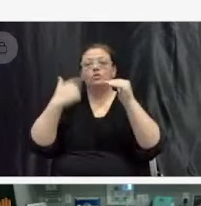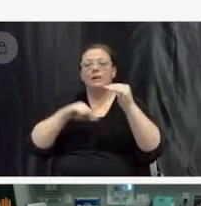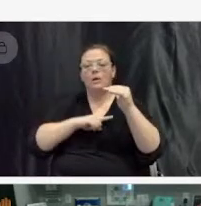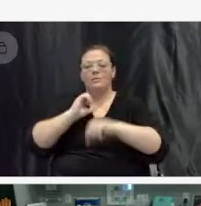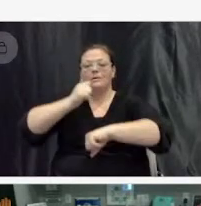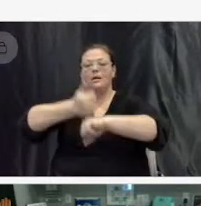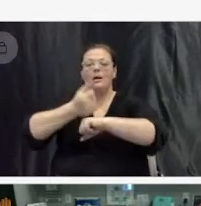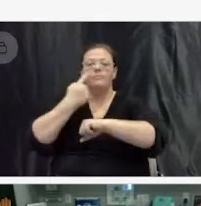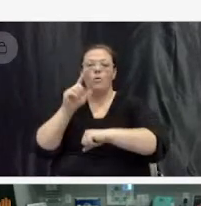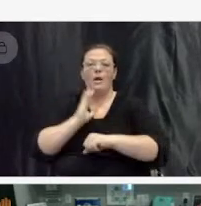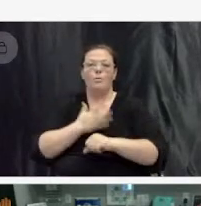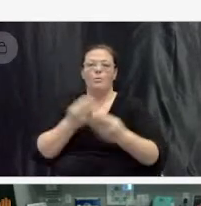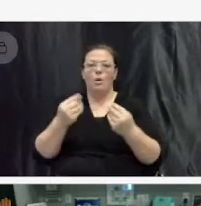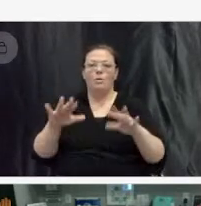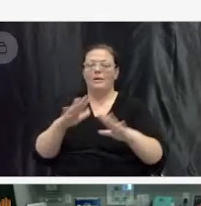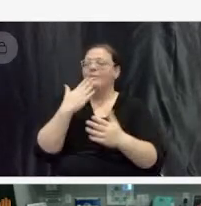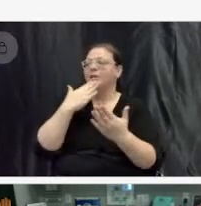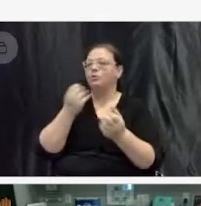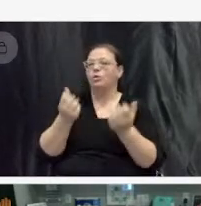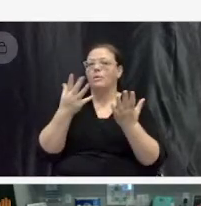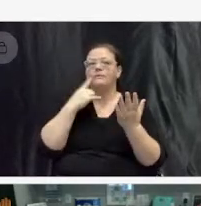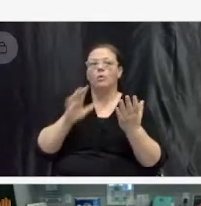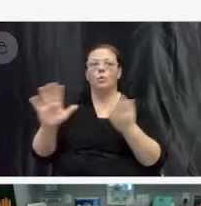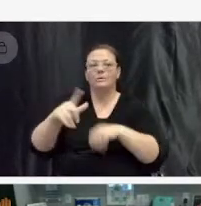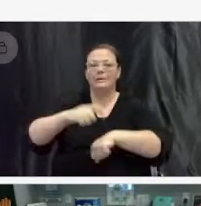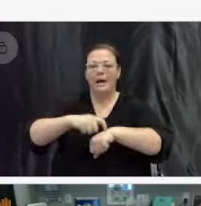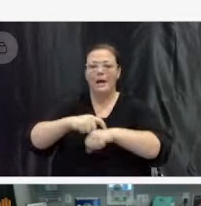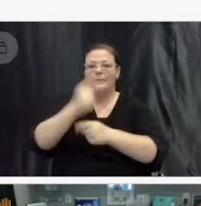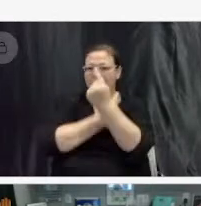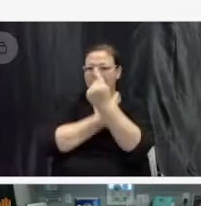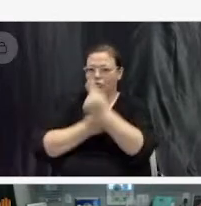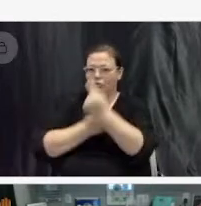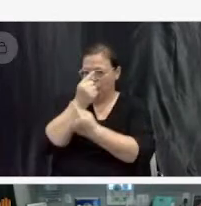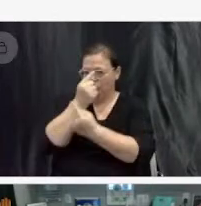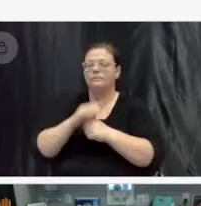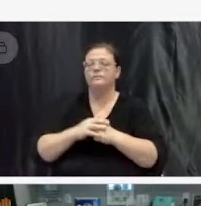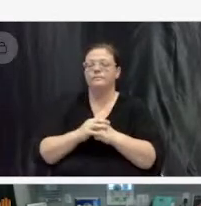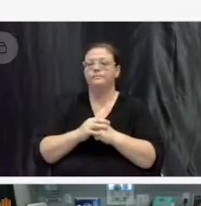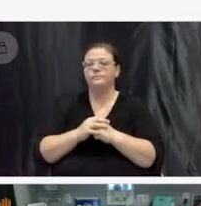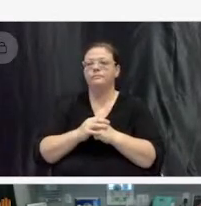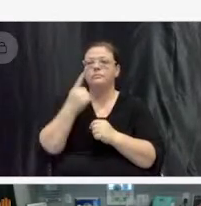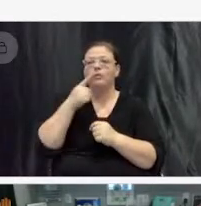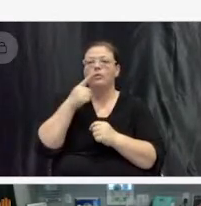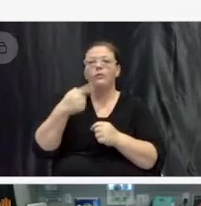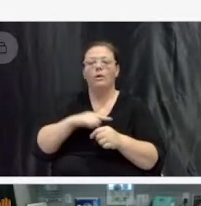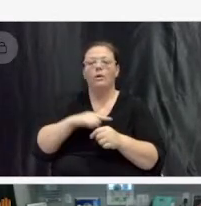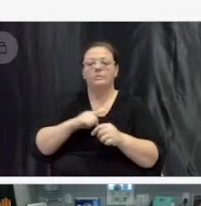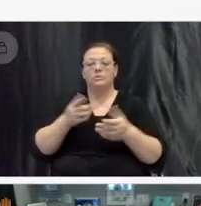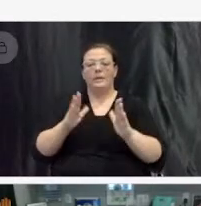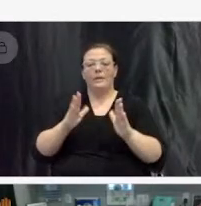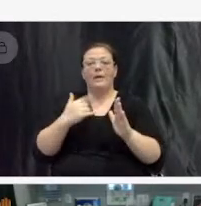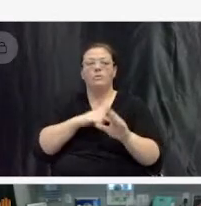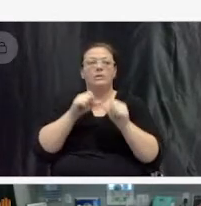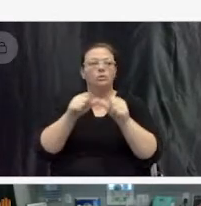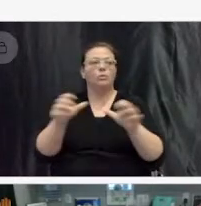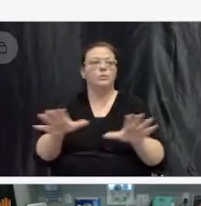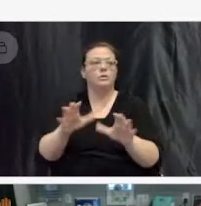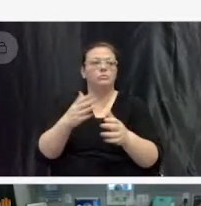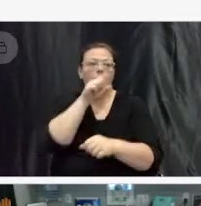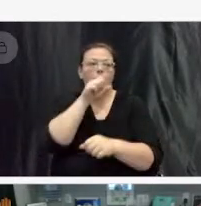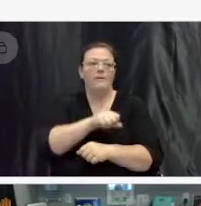set. Thank you so much for your time and consideration to allow us to continue to do what we love. Thank